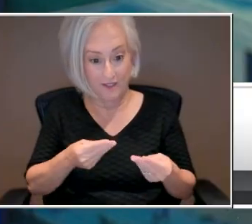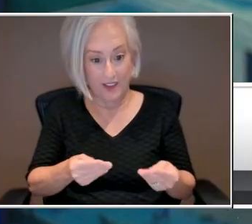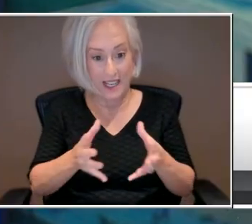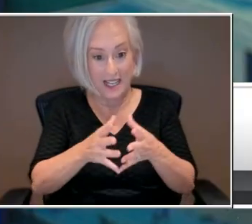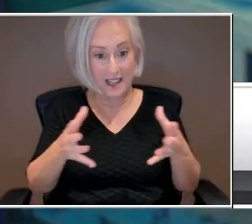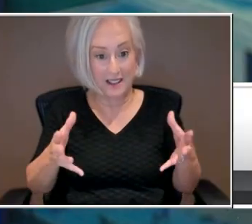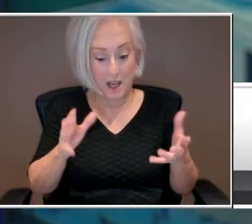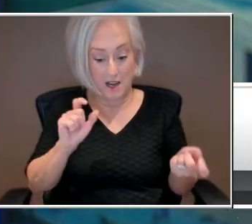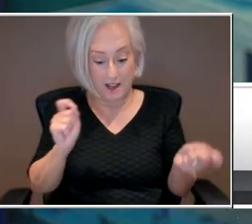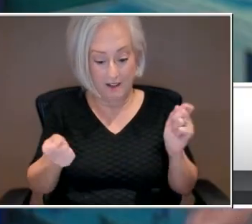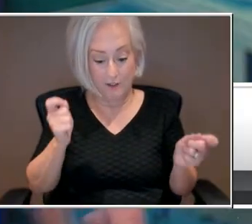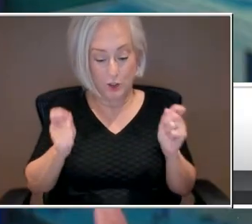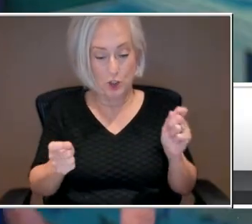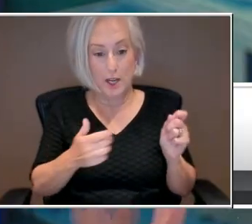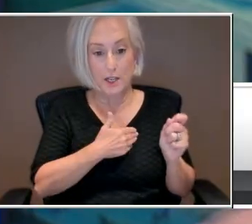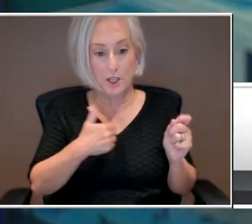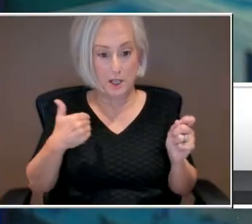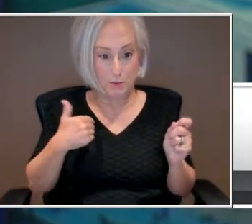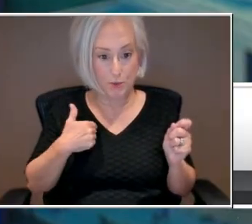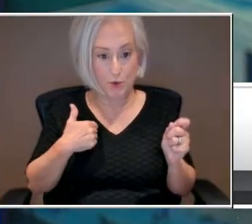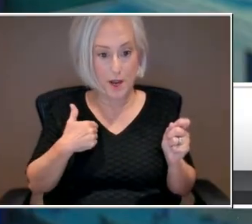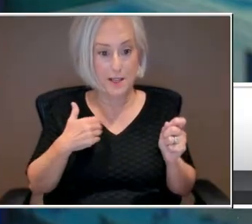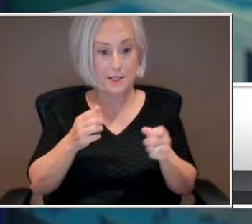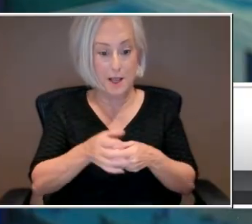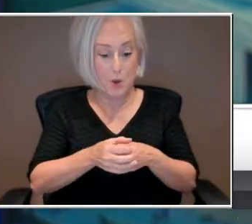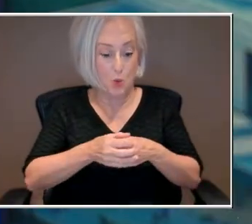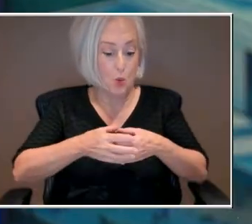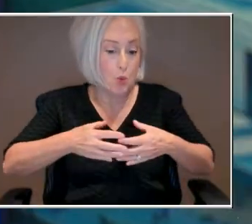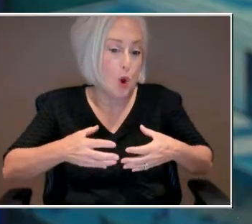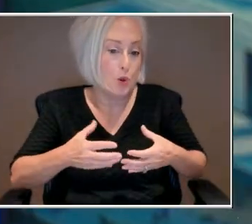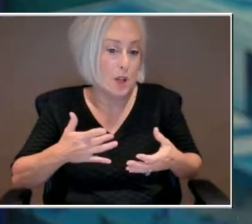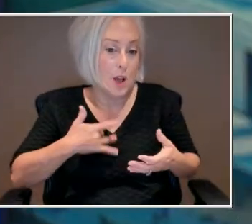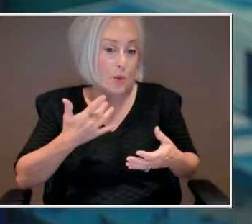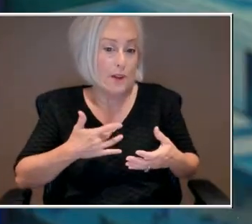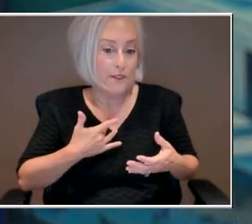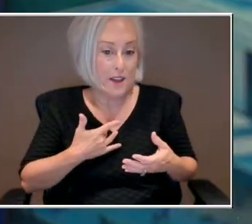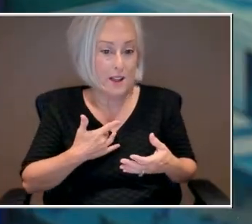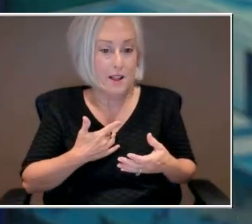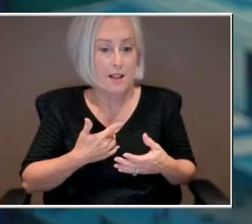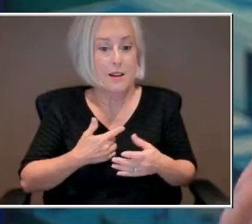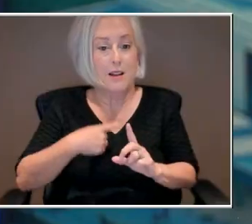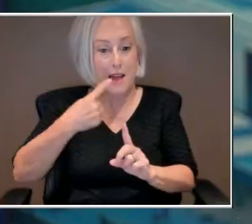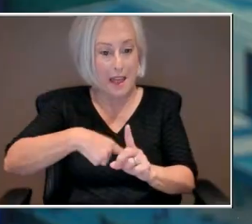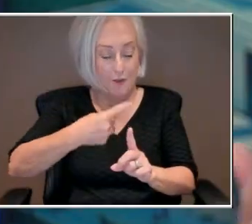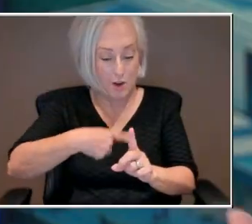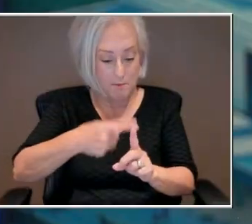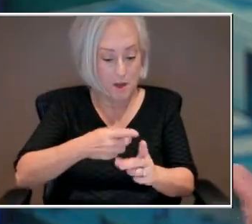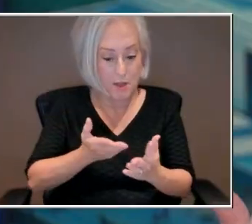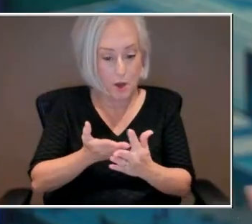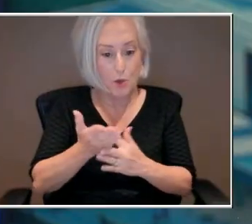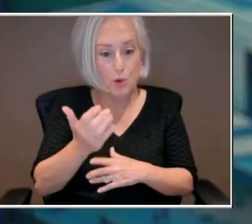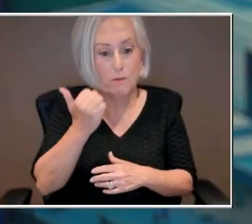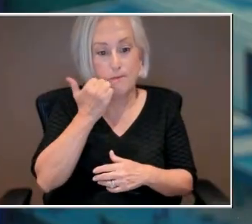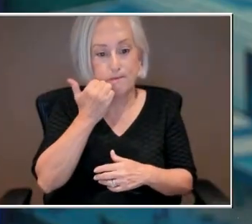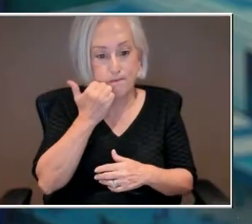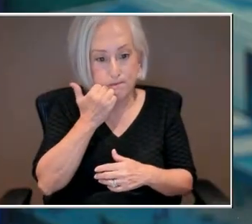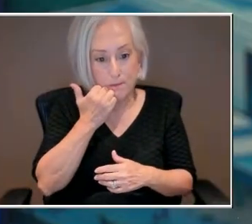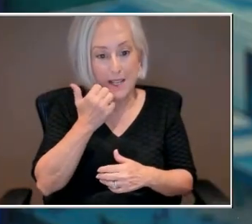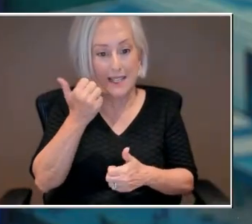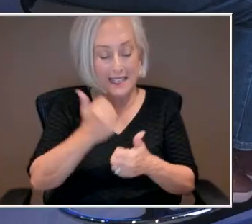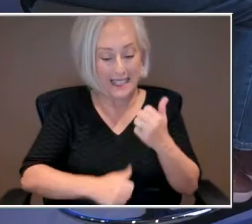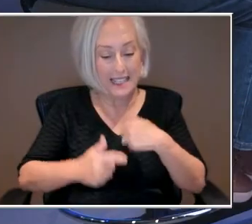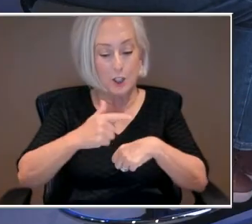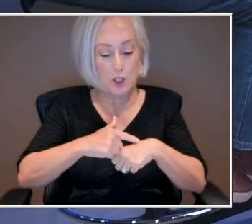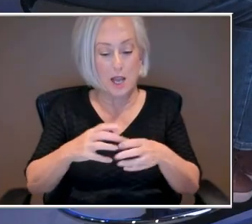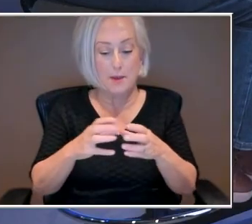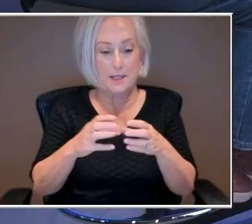woman's breast growth that we feel every month with our cycles, and during that time cells are turning over. Julie wants to